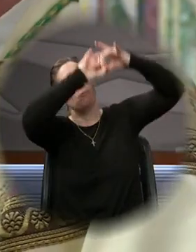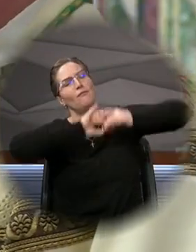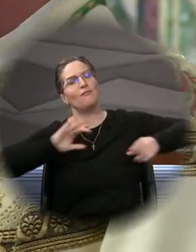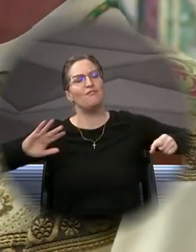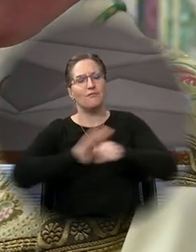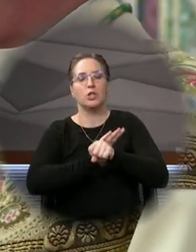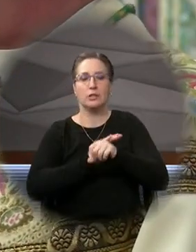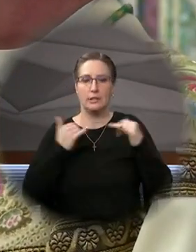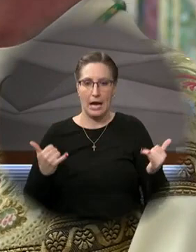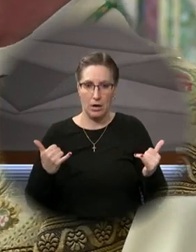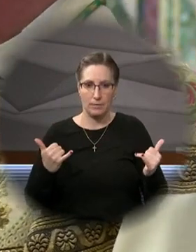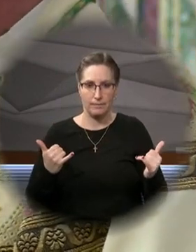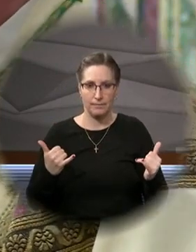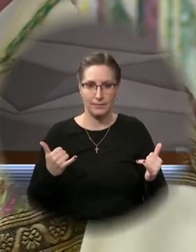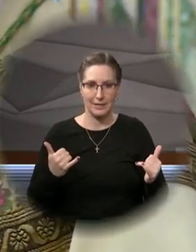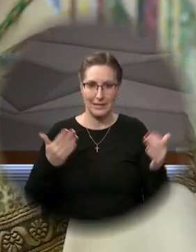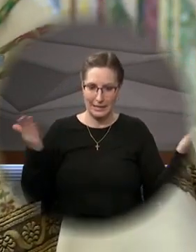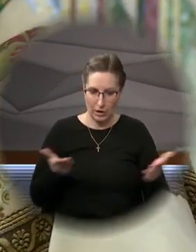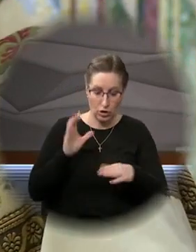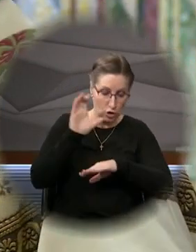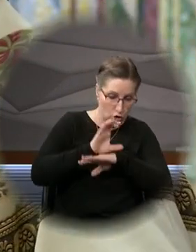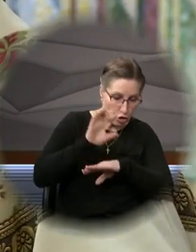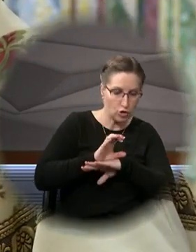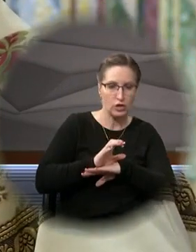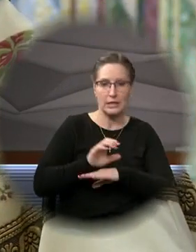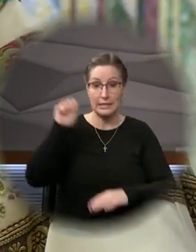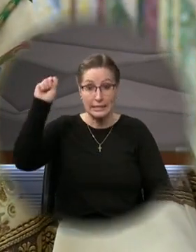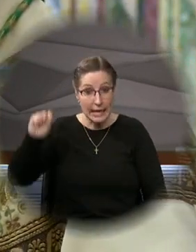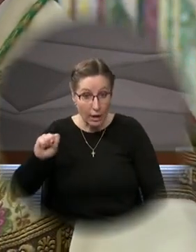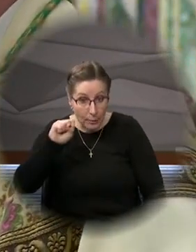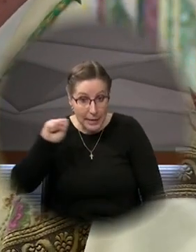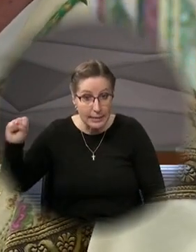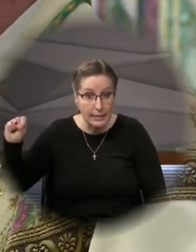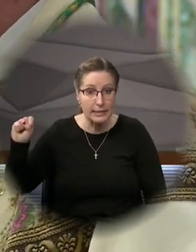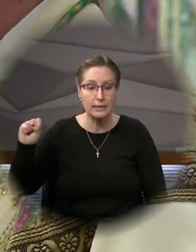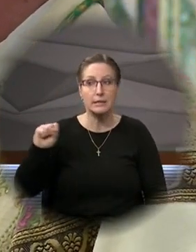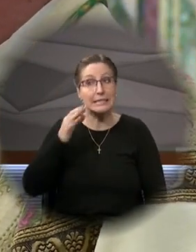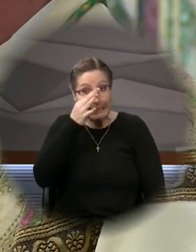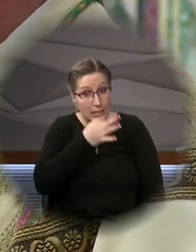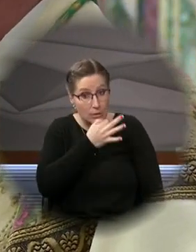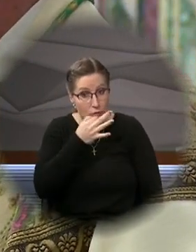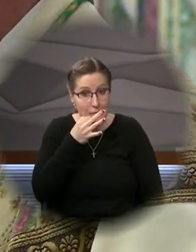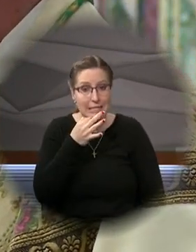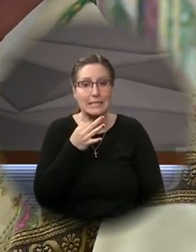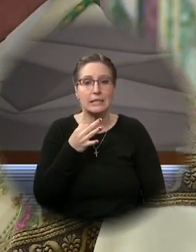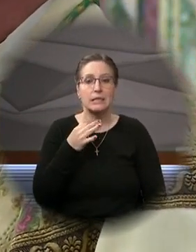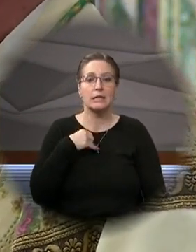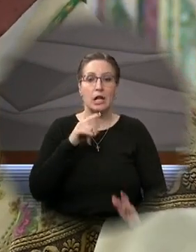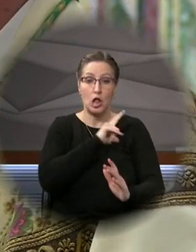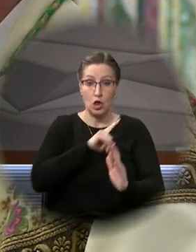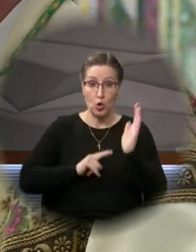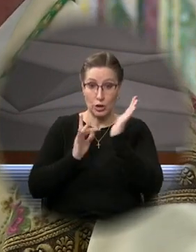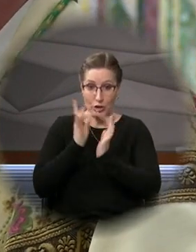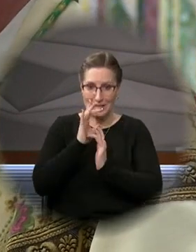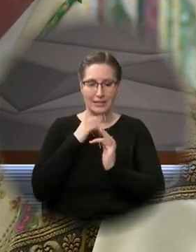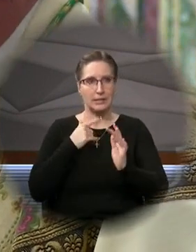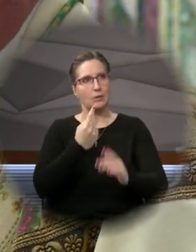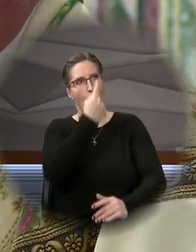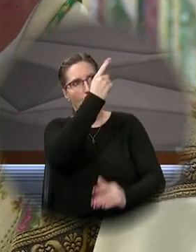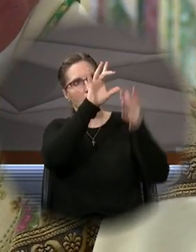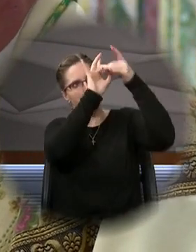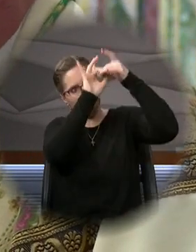And so it's in the church, it's in the sacraments, especially in the Eucharist, that the Lord Jesus continues to be one with